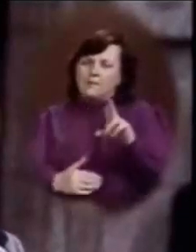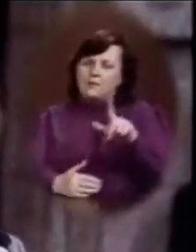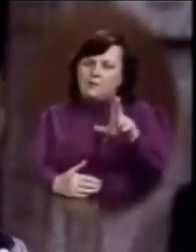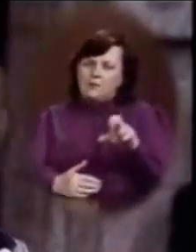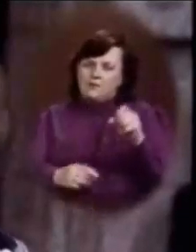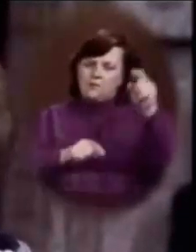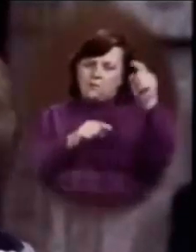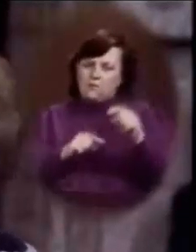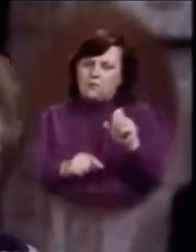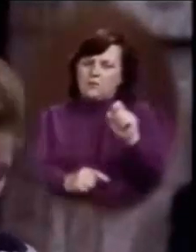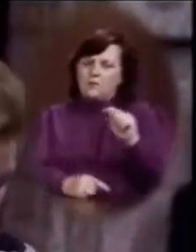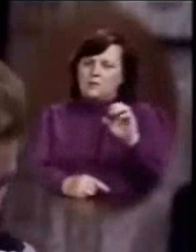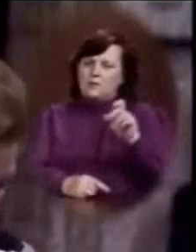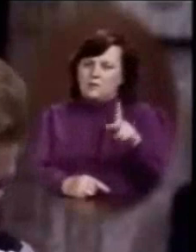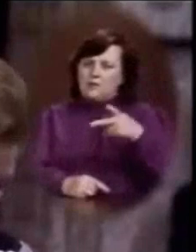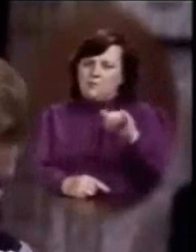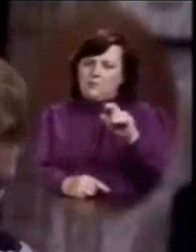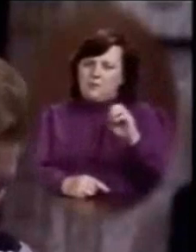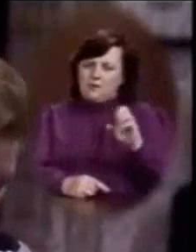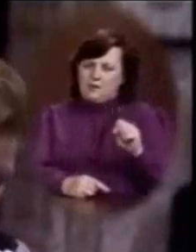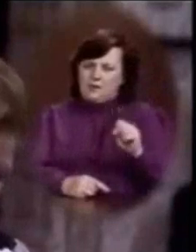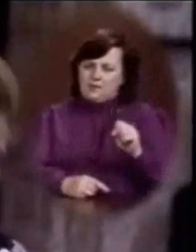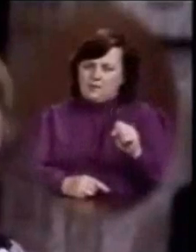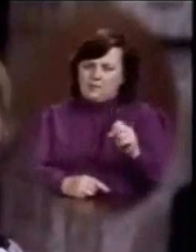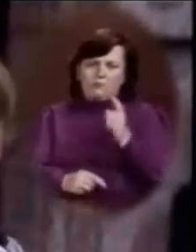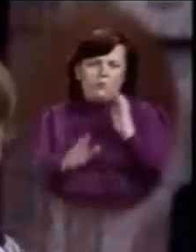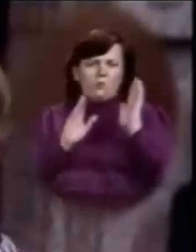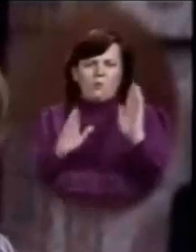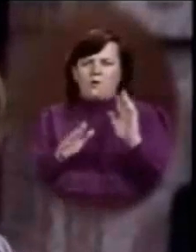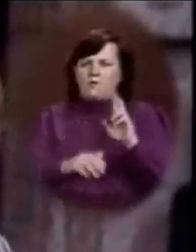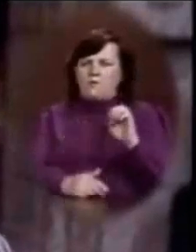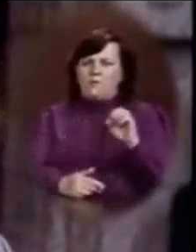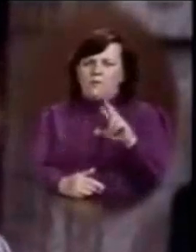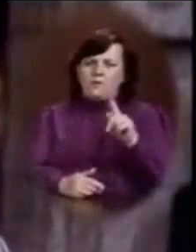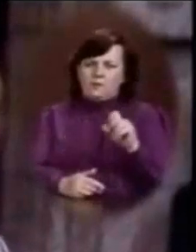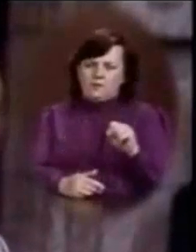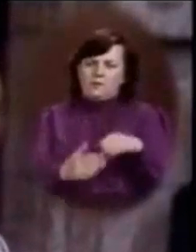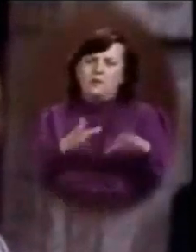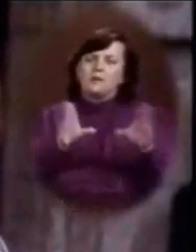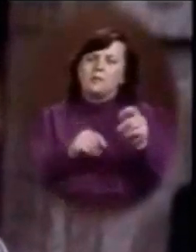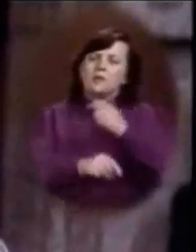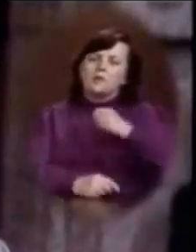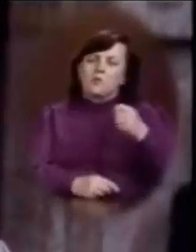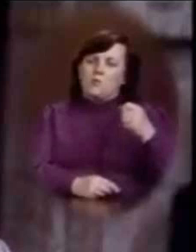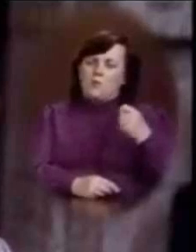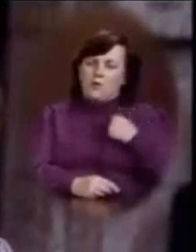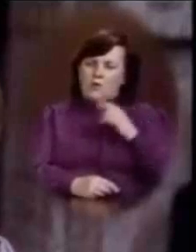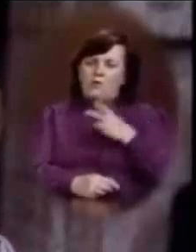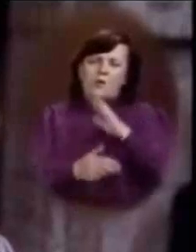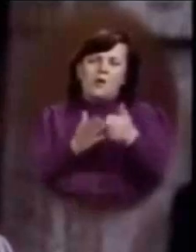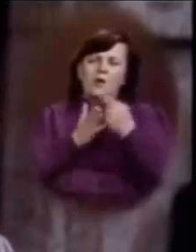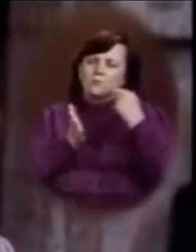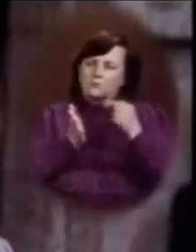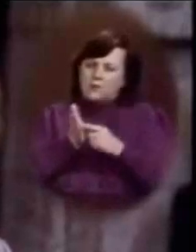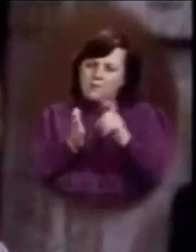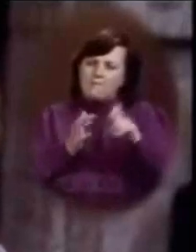reducing stockpiles, in some cases with dramatic results. At Toronto, we all recognized that setting